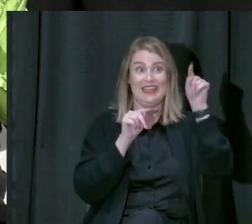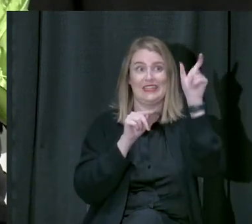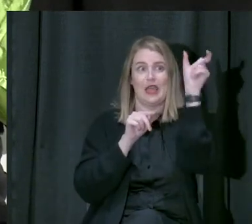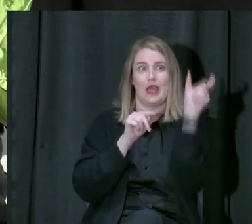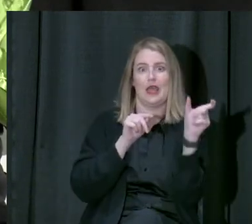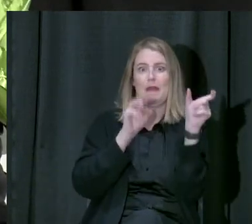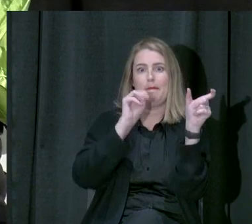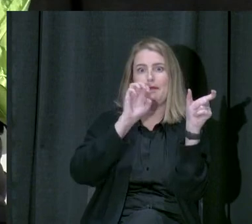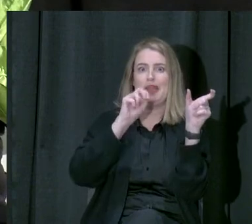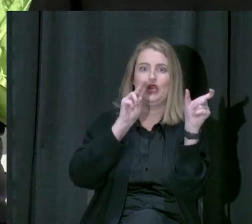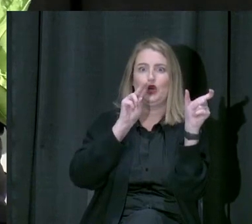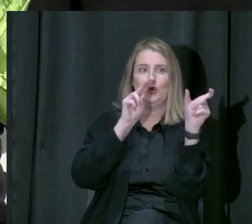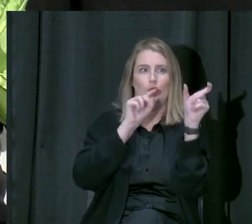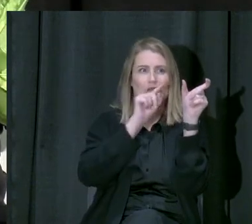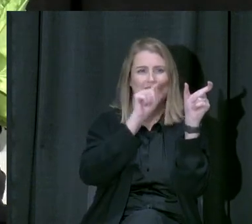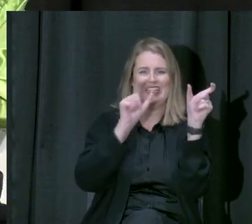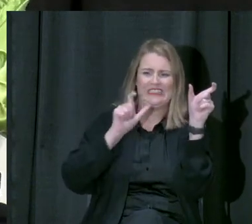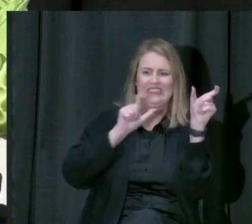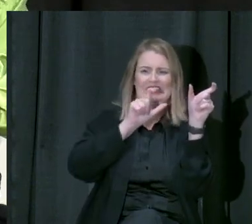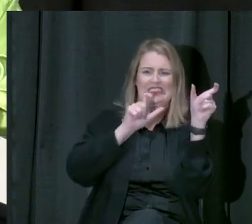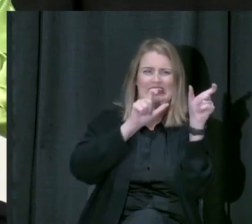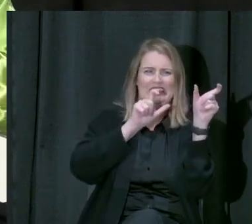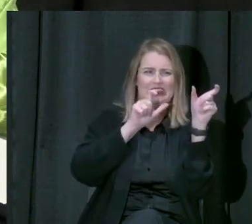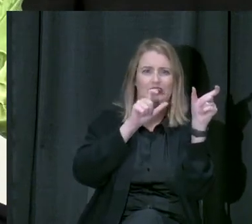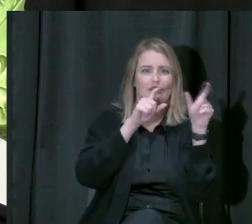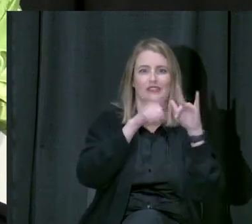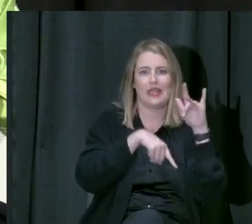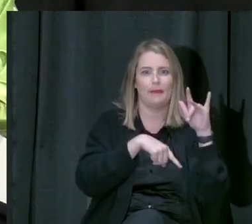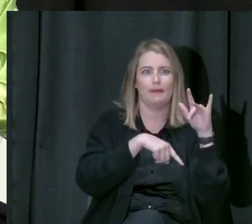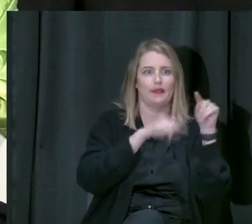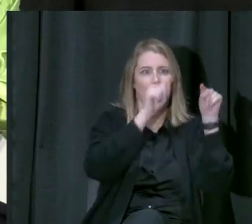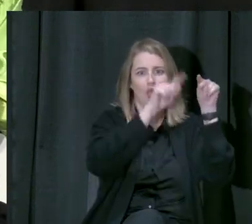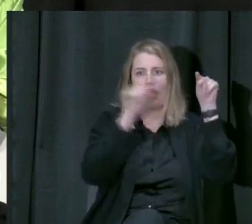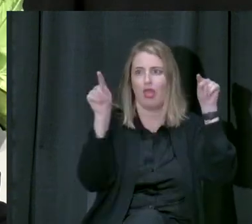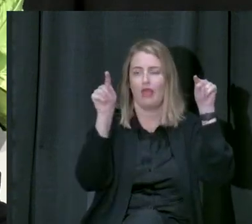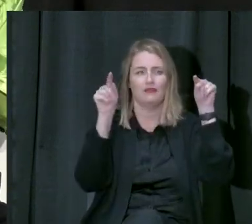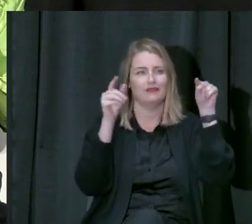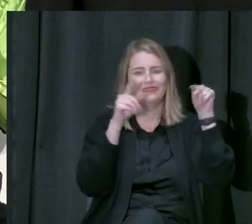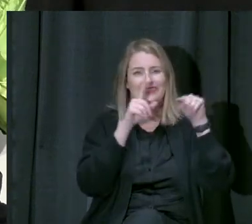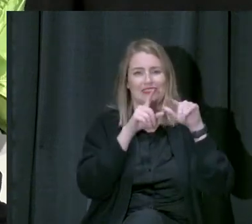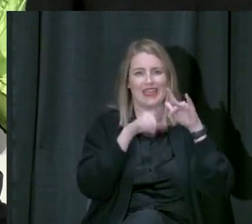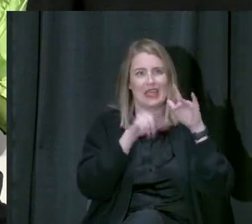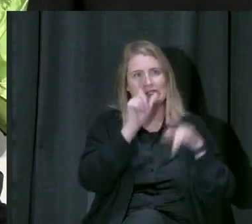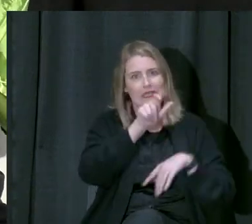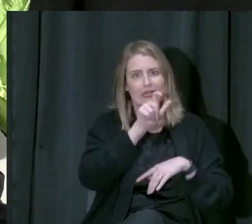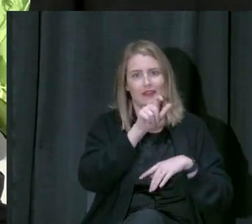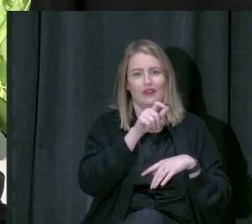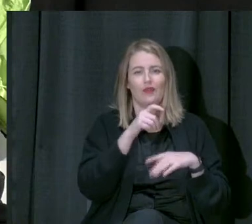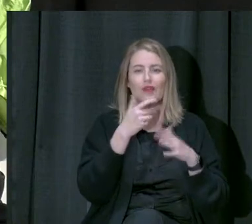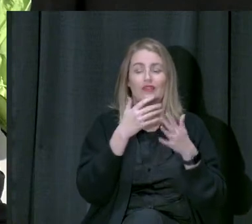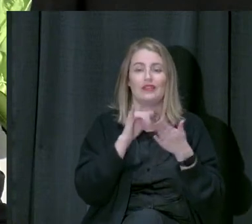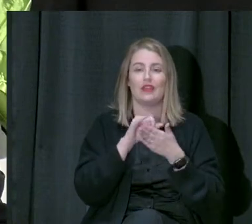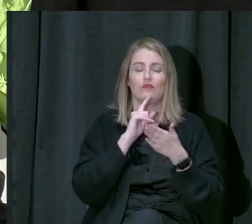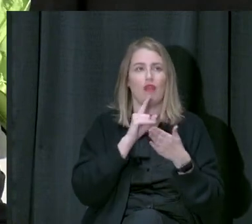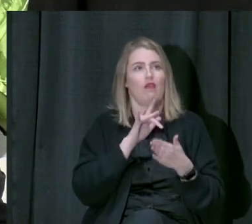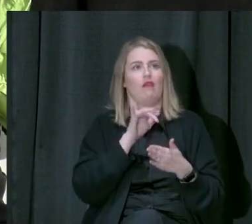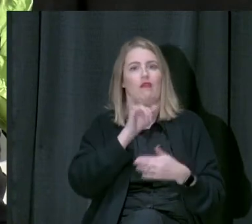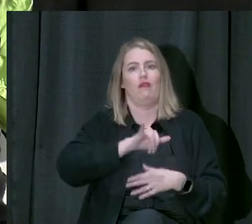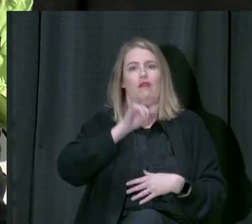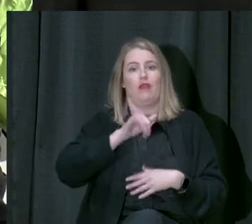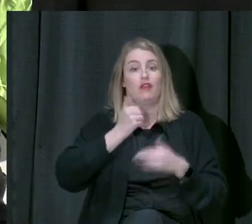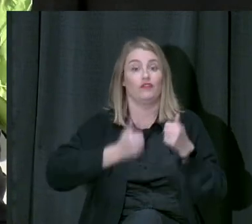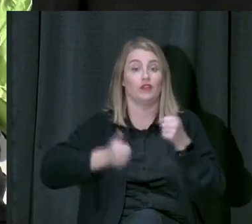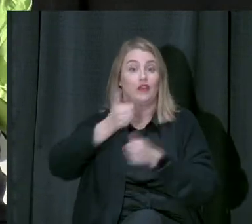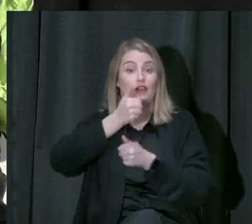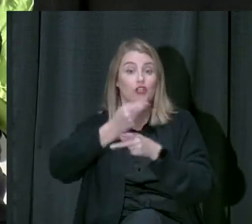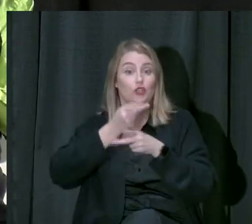and you're like, the cursor just skips over that part and goes around the other way. That's so very impactful for a